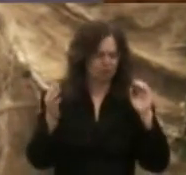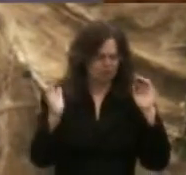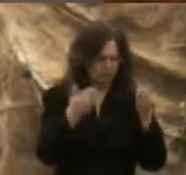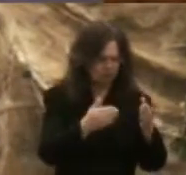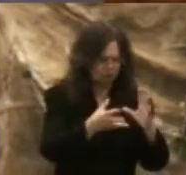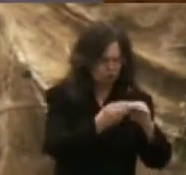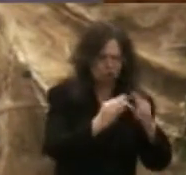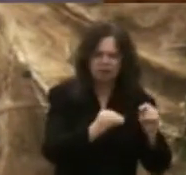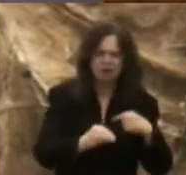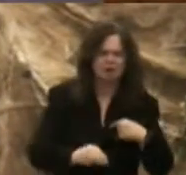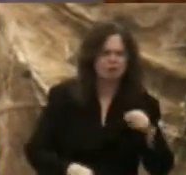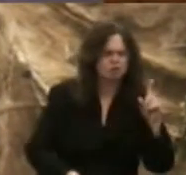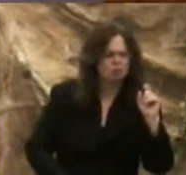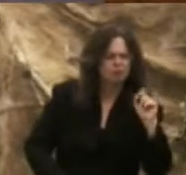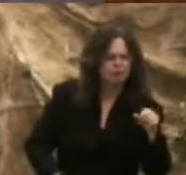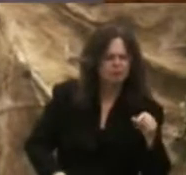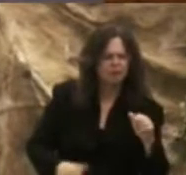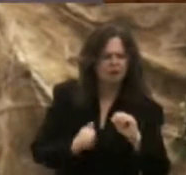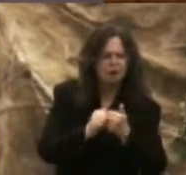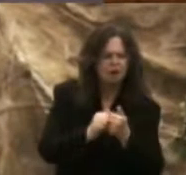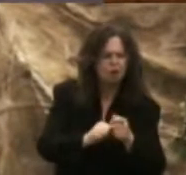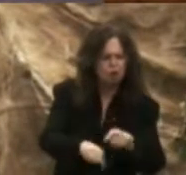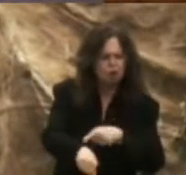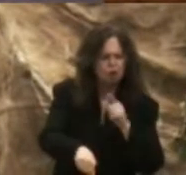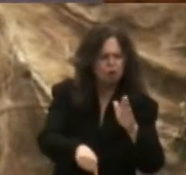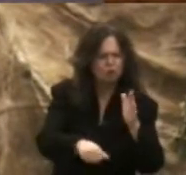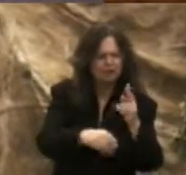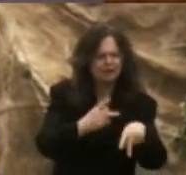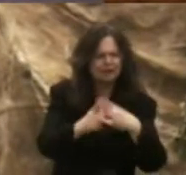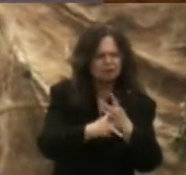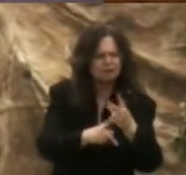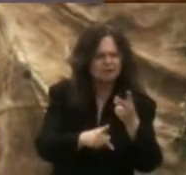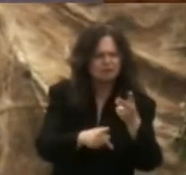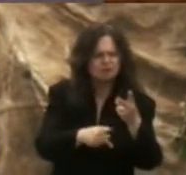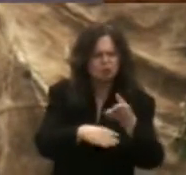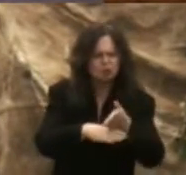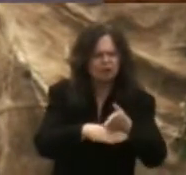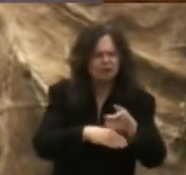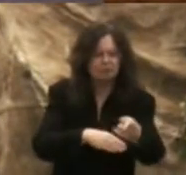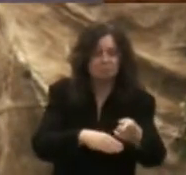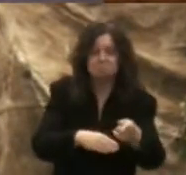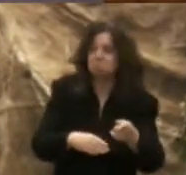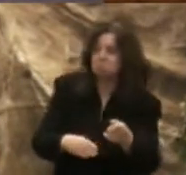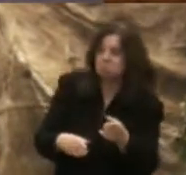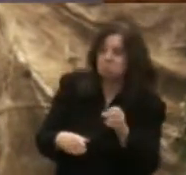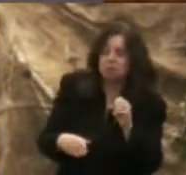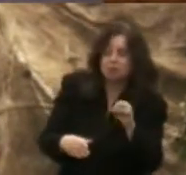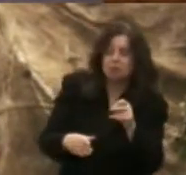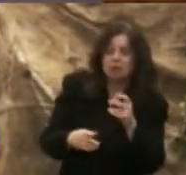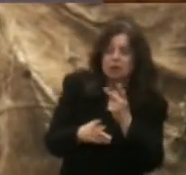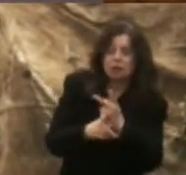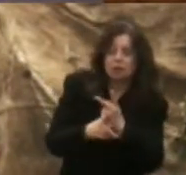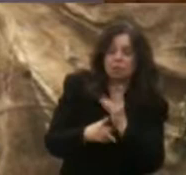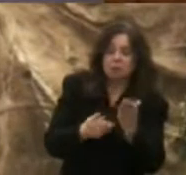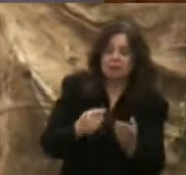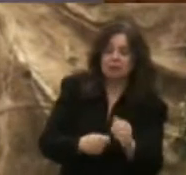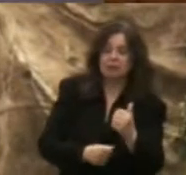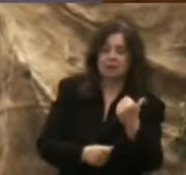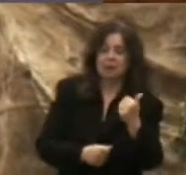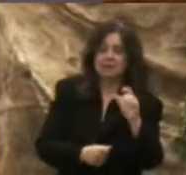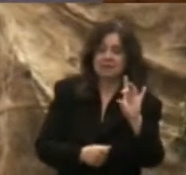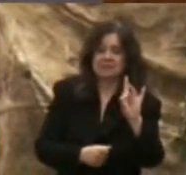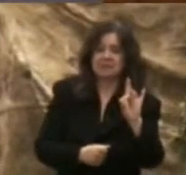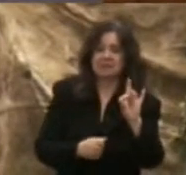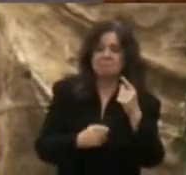said, "If you were careful, maybe it would last 18 months. "Well, what are you going to